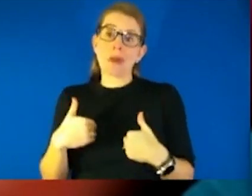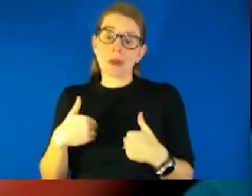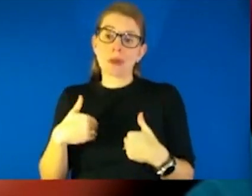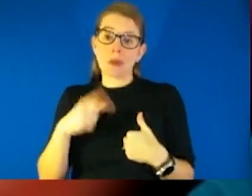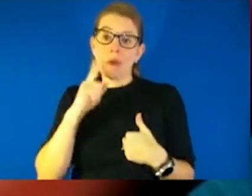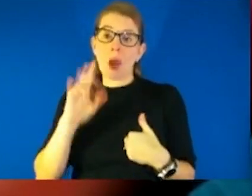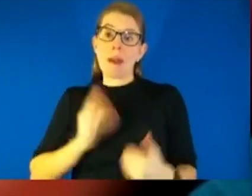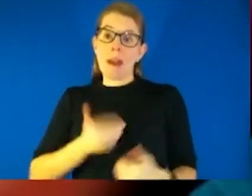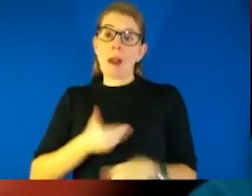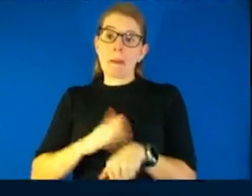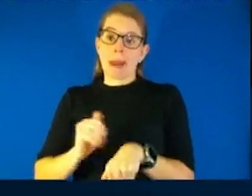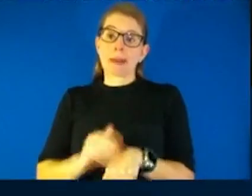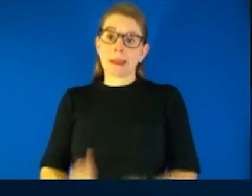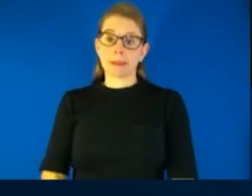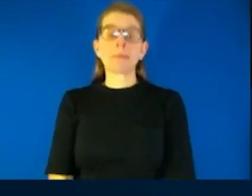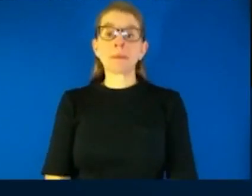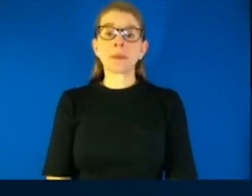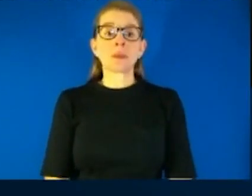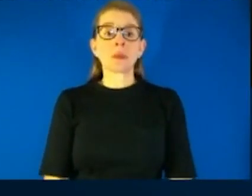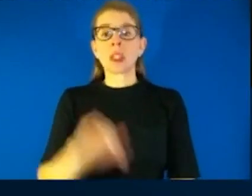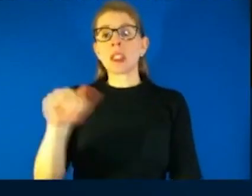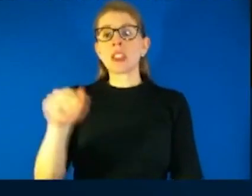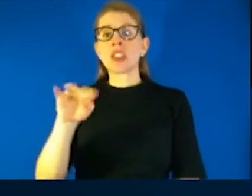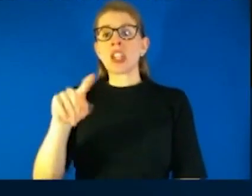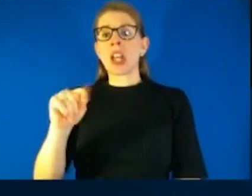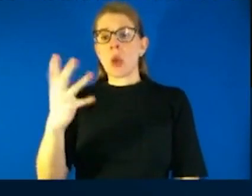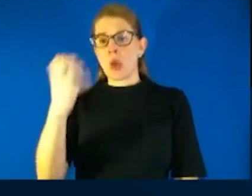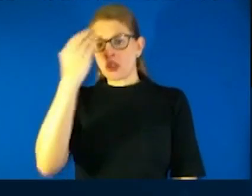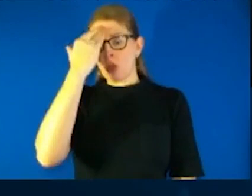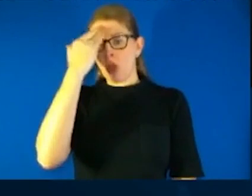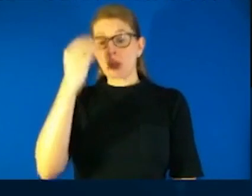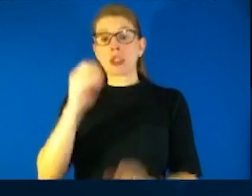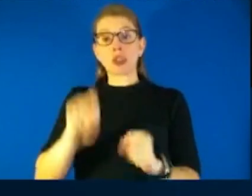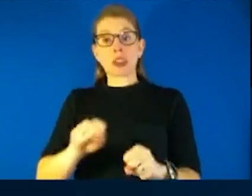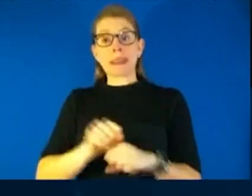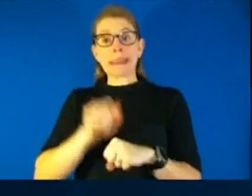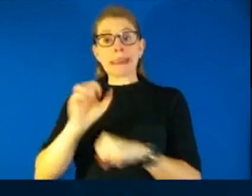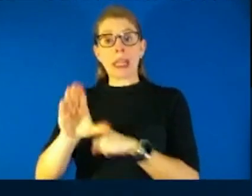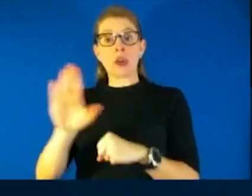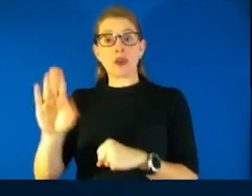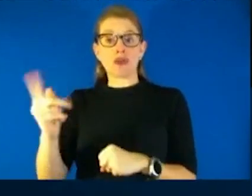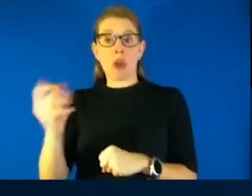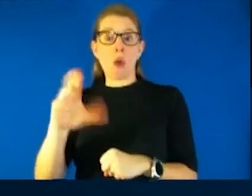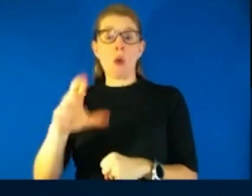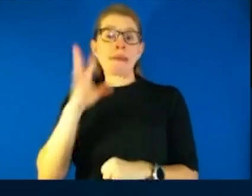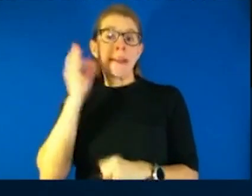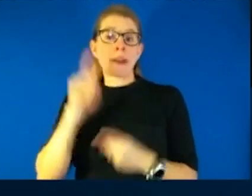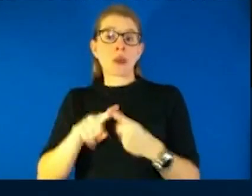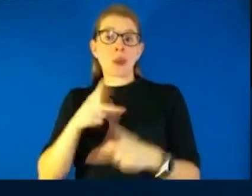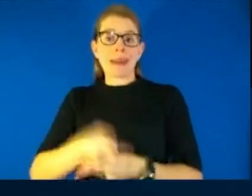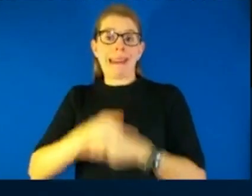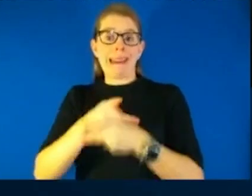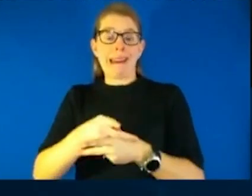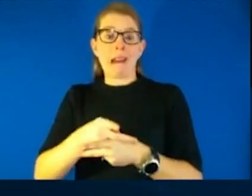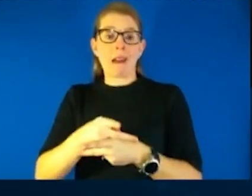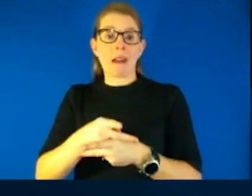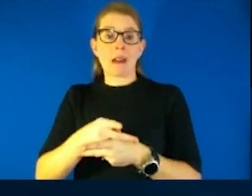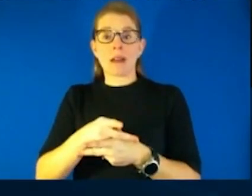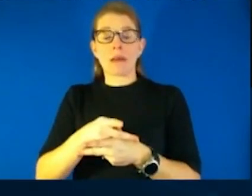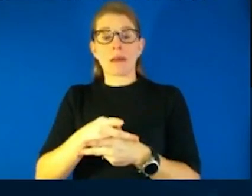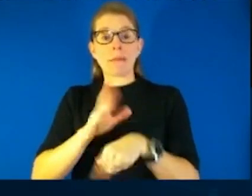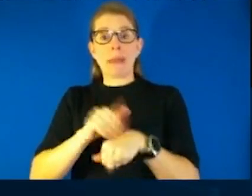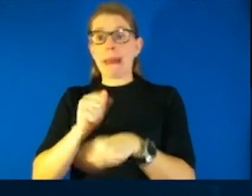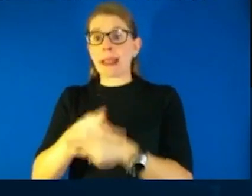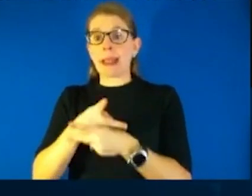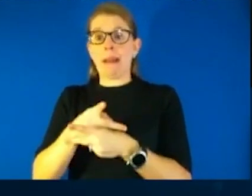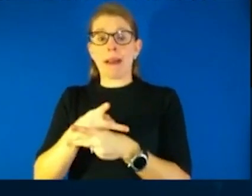pets. So Janet wants to know, should she send her dog or cat to a daycare, a doggy daycare or a pet daycare in the Kansas